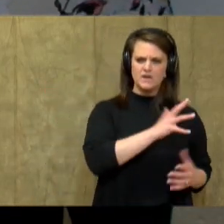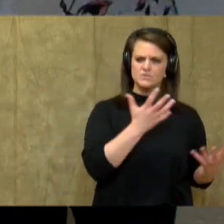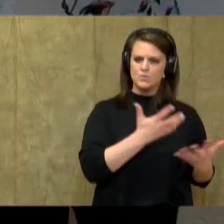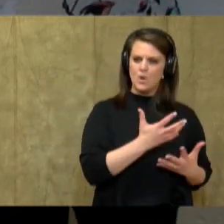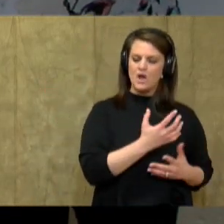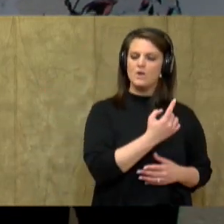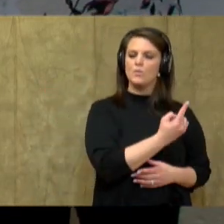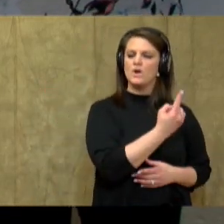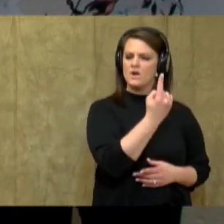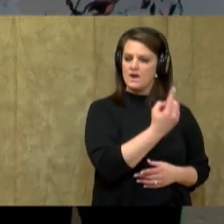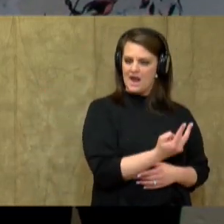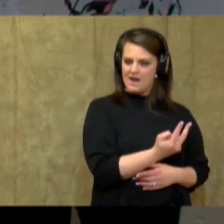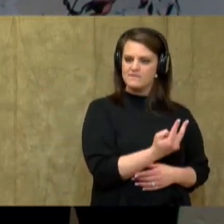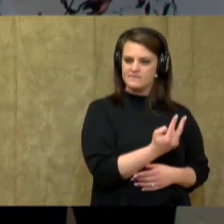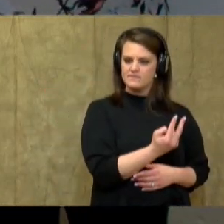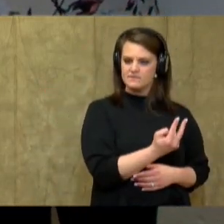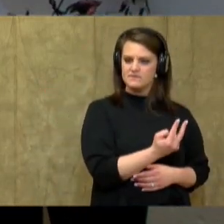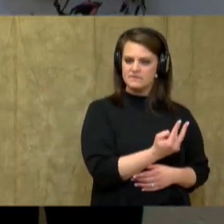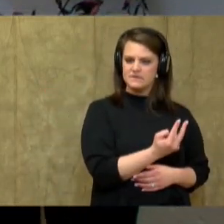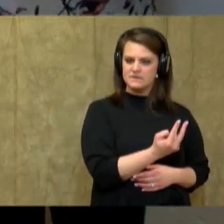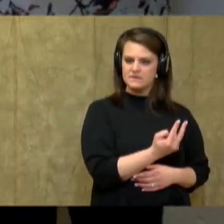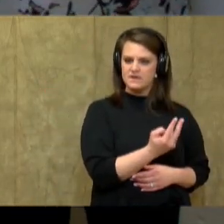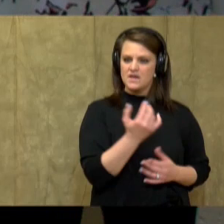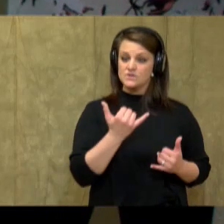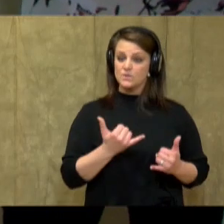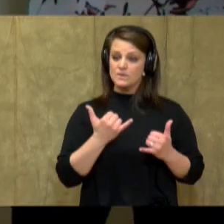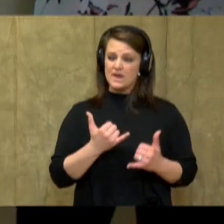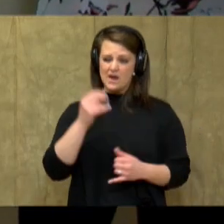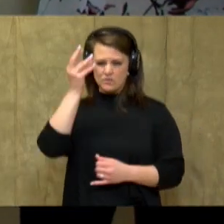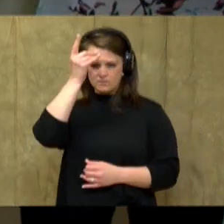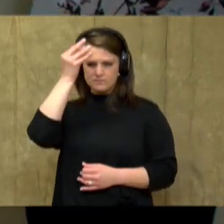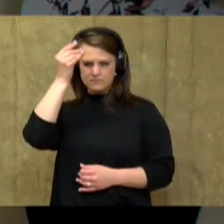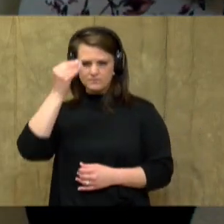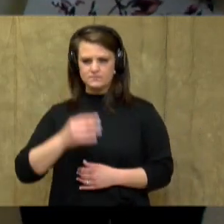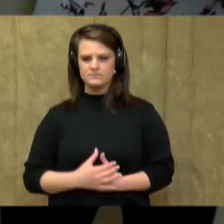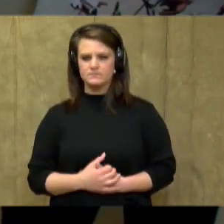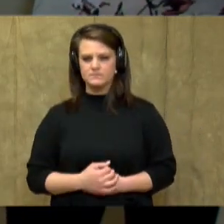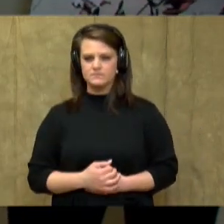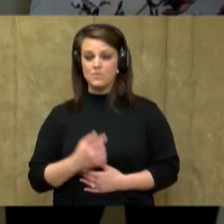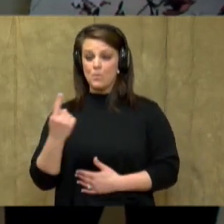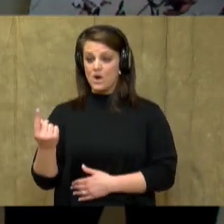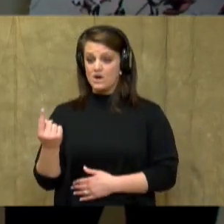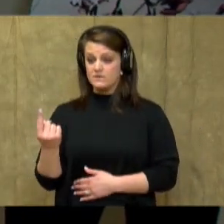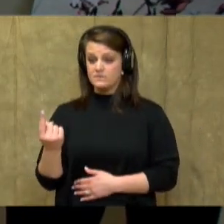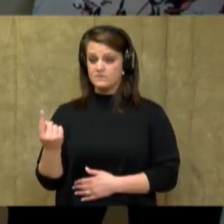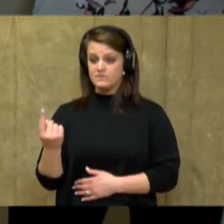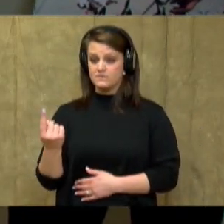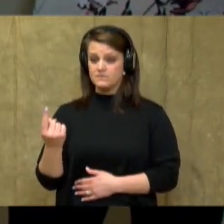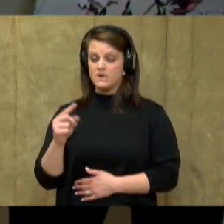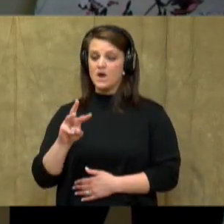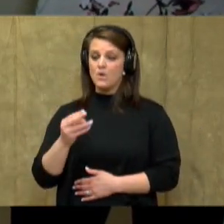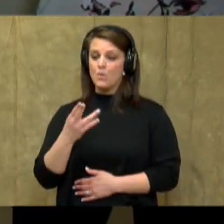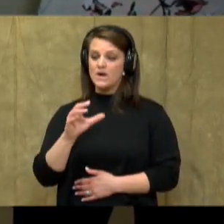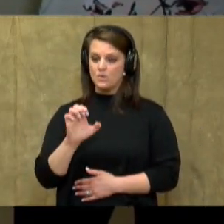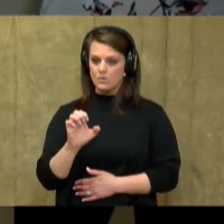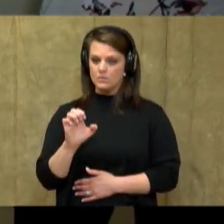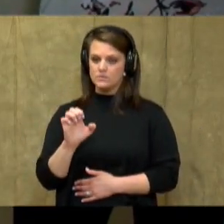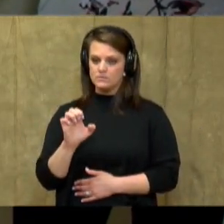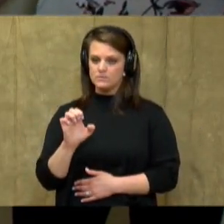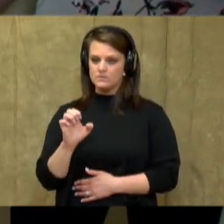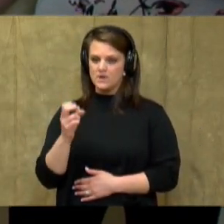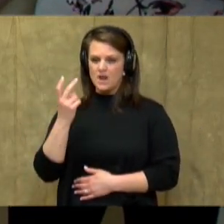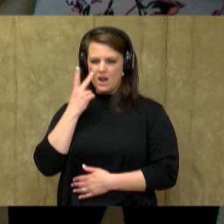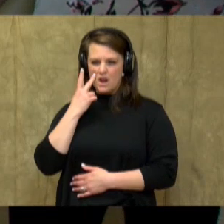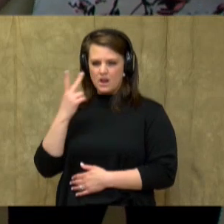little over 1.5. Now I want you to think about something. 1 whole is here. Look at